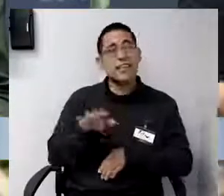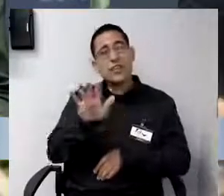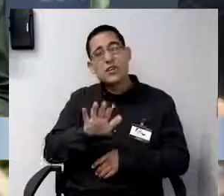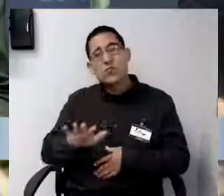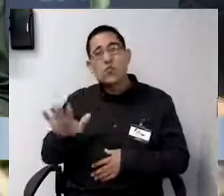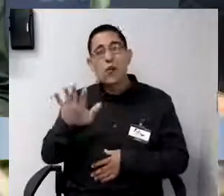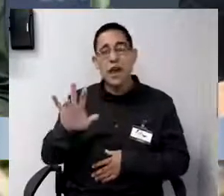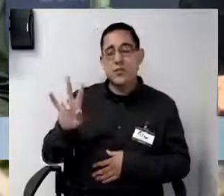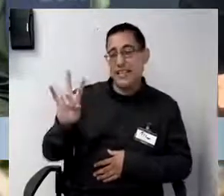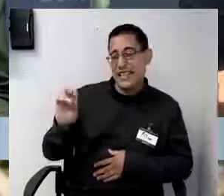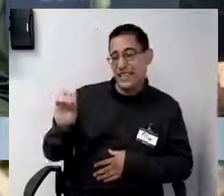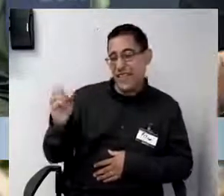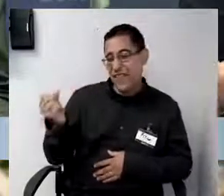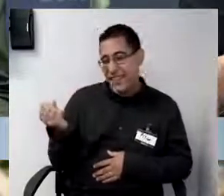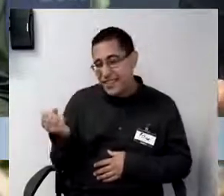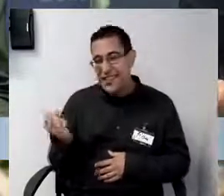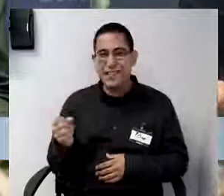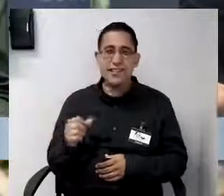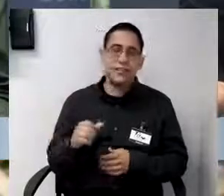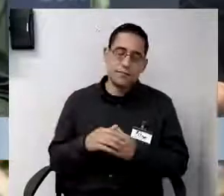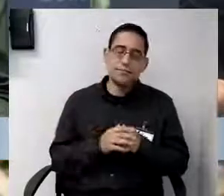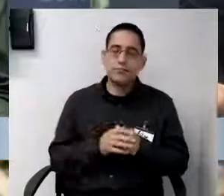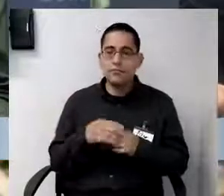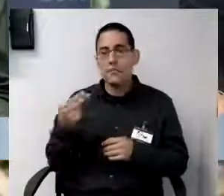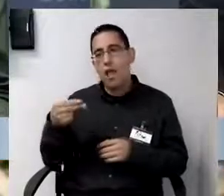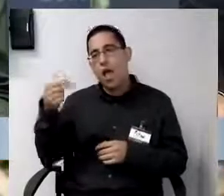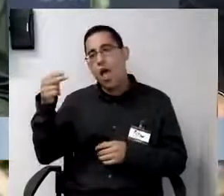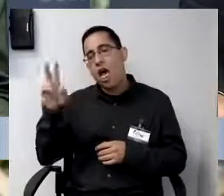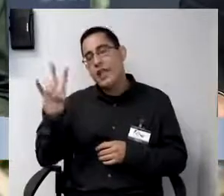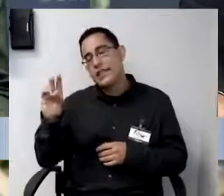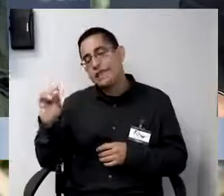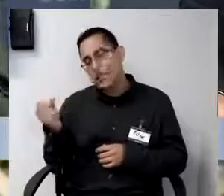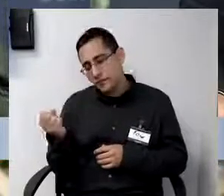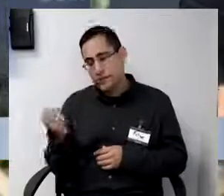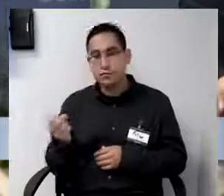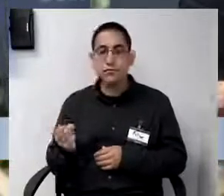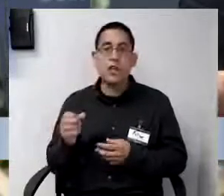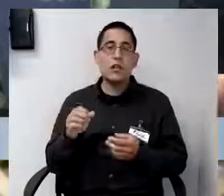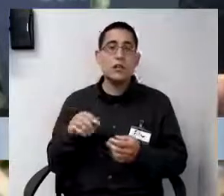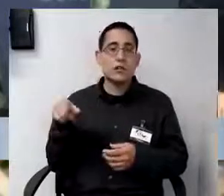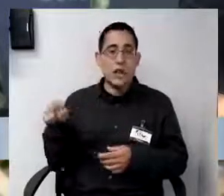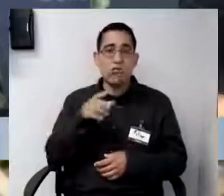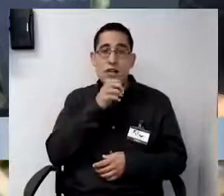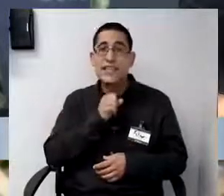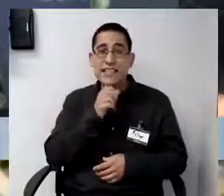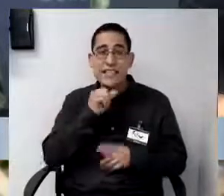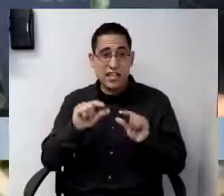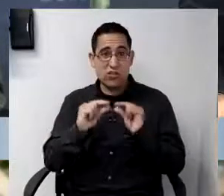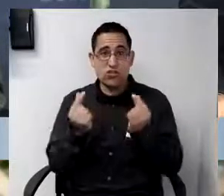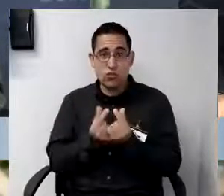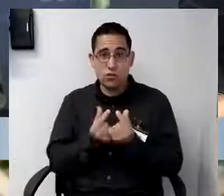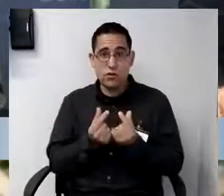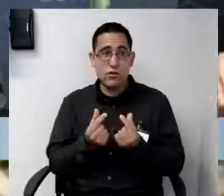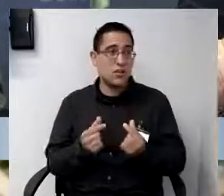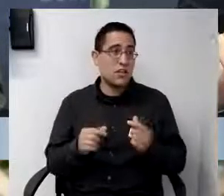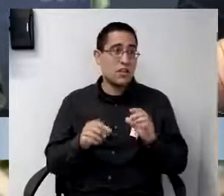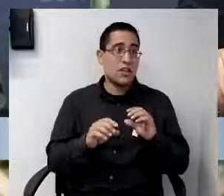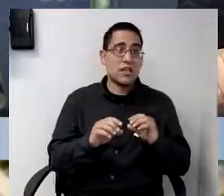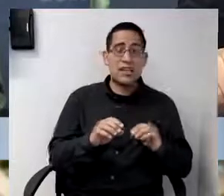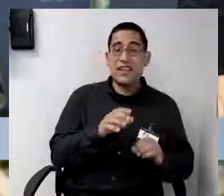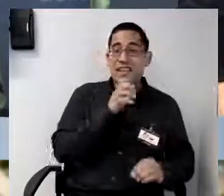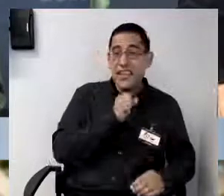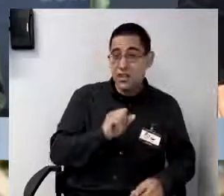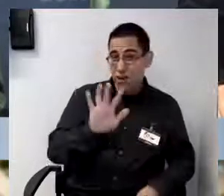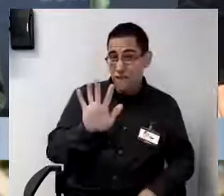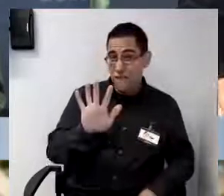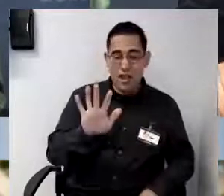let me tell you the ages of those 81 people that are in the hospital right now. None of them are younger than age 5. We have